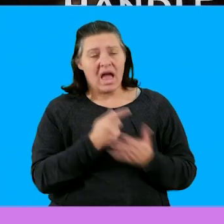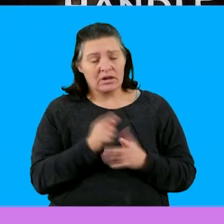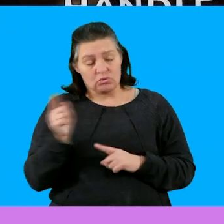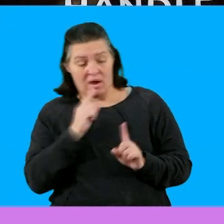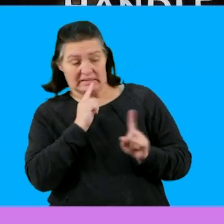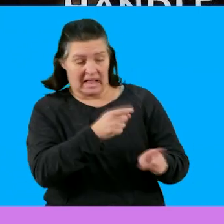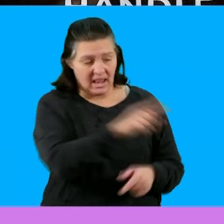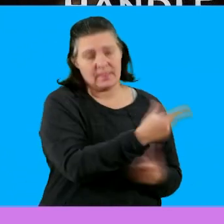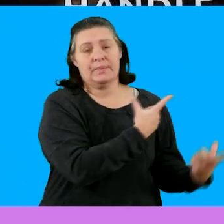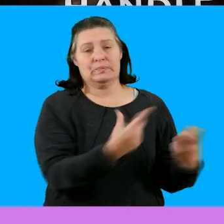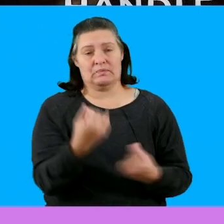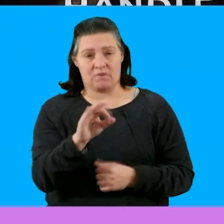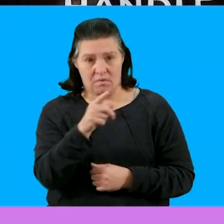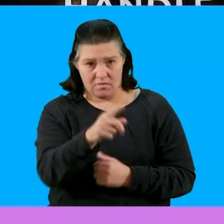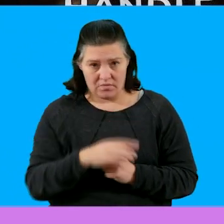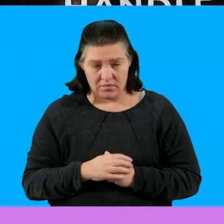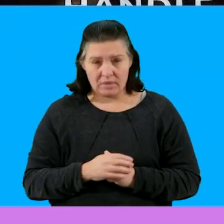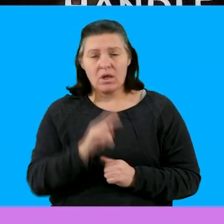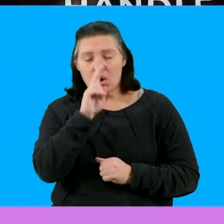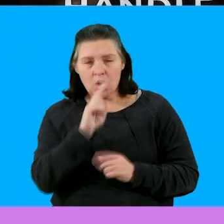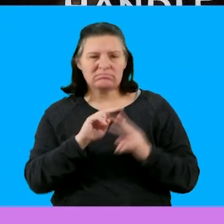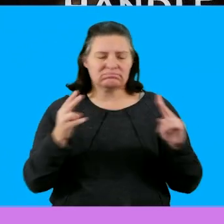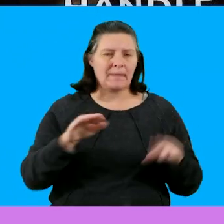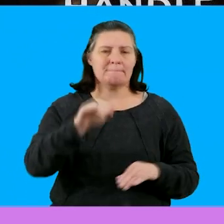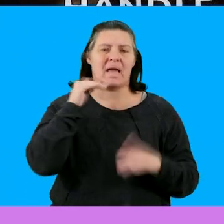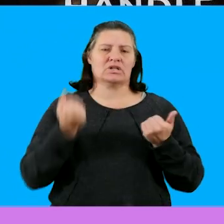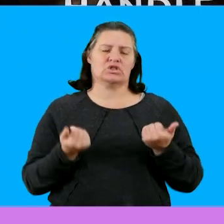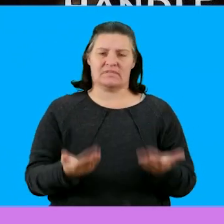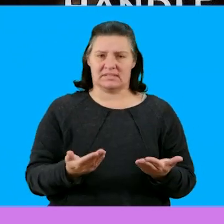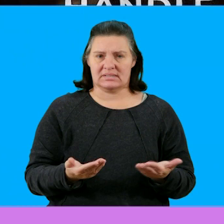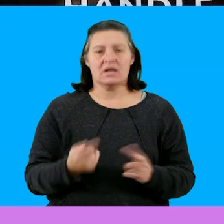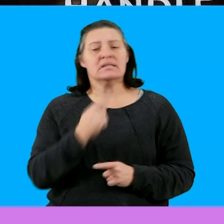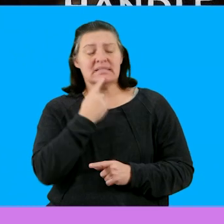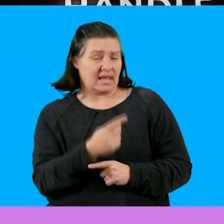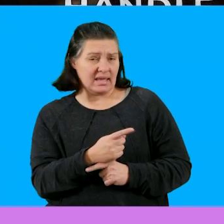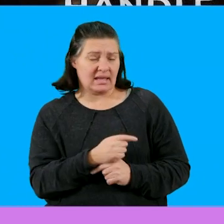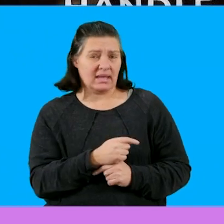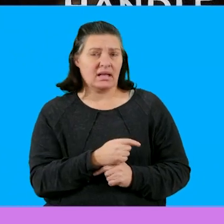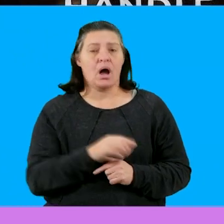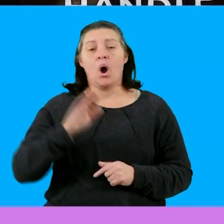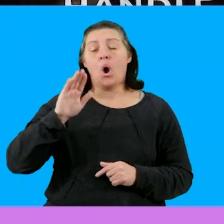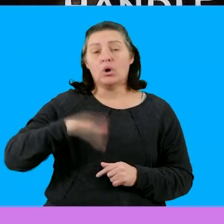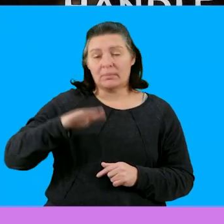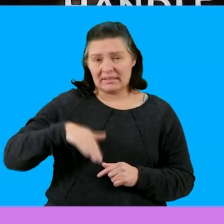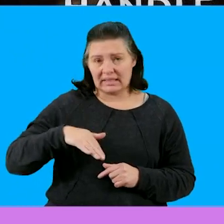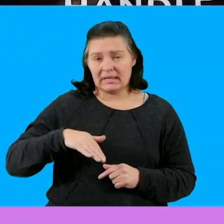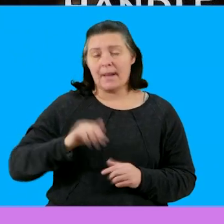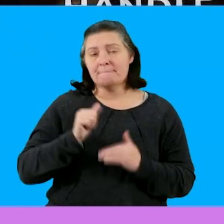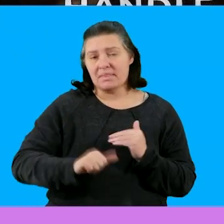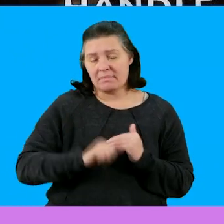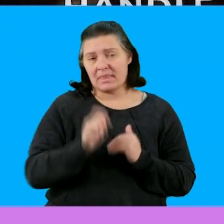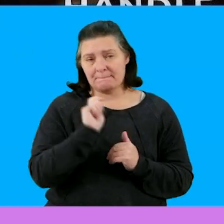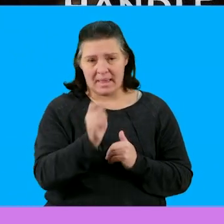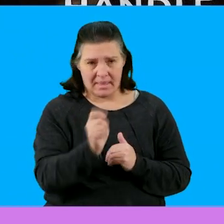on your instruction, right? We also looked at the type of banking services where we've indicated that an automatic monthly